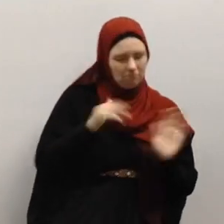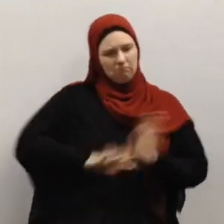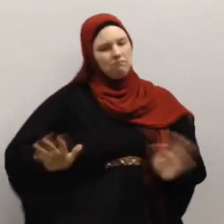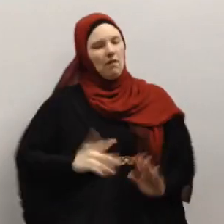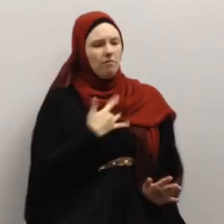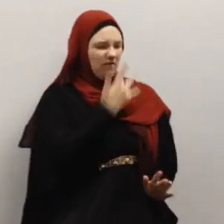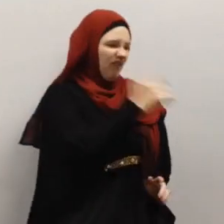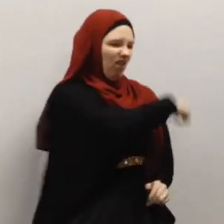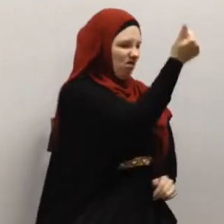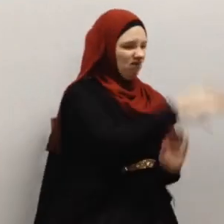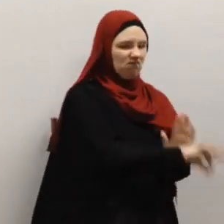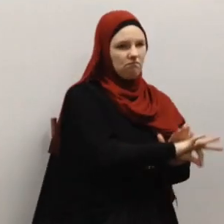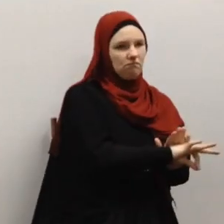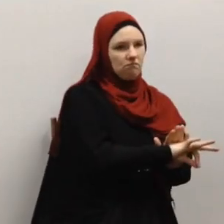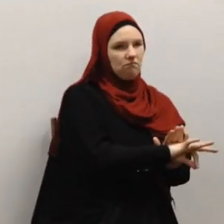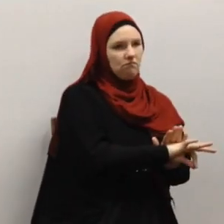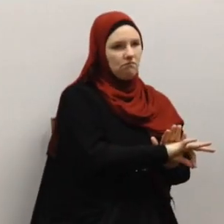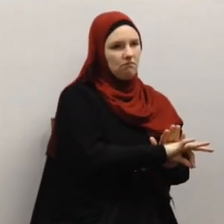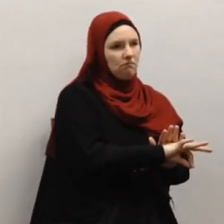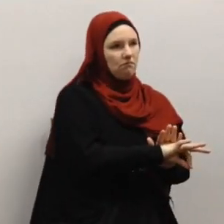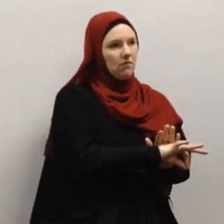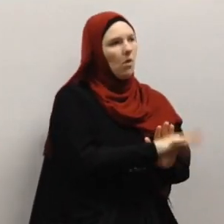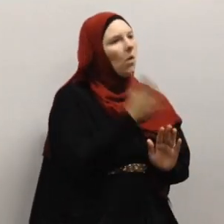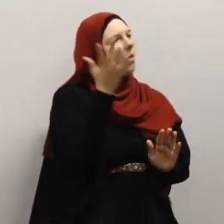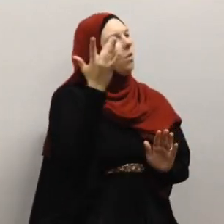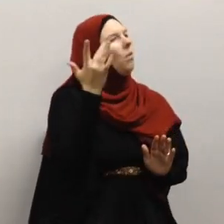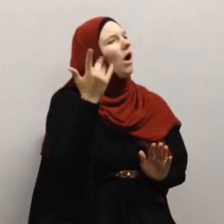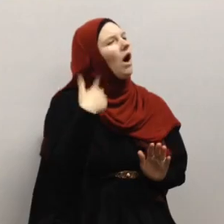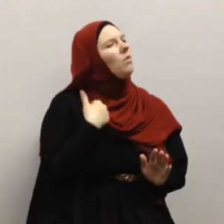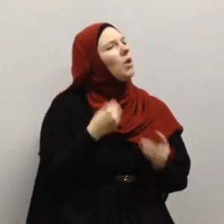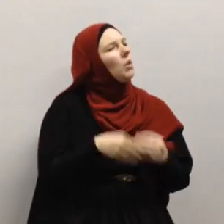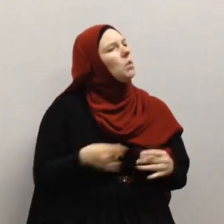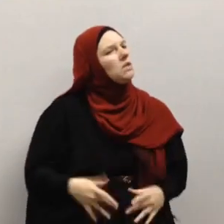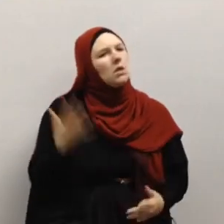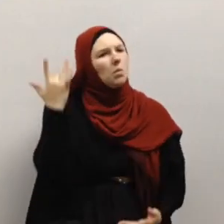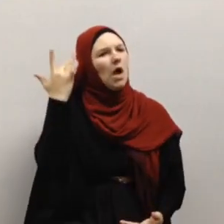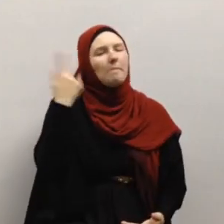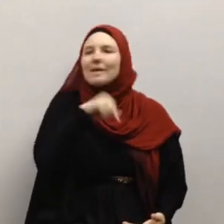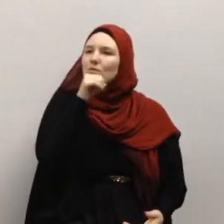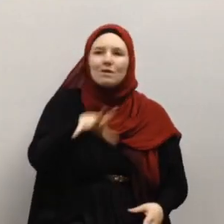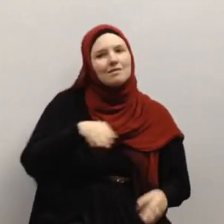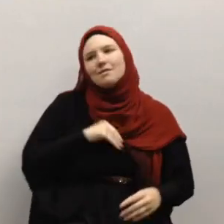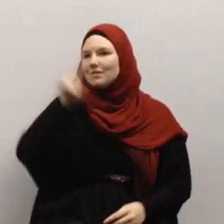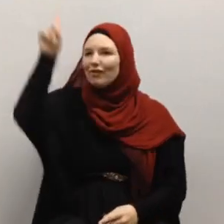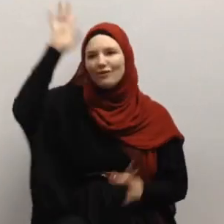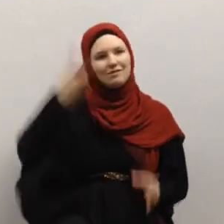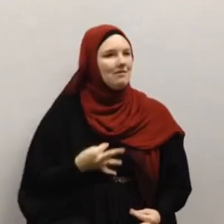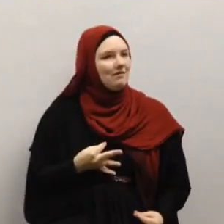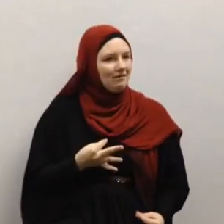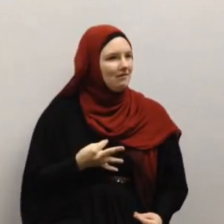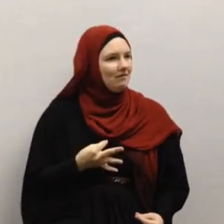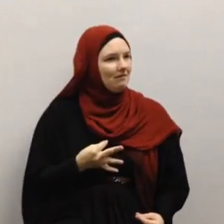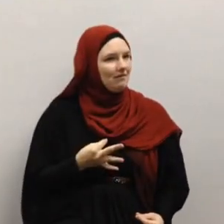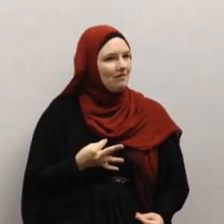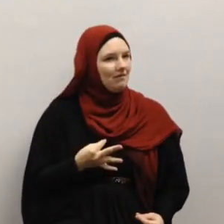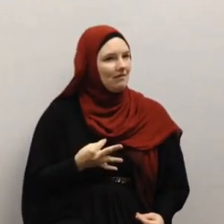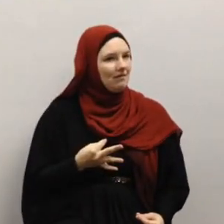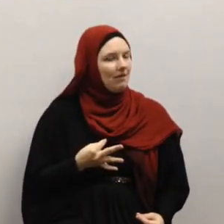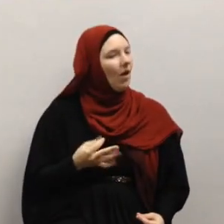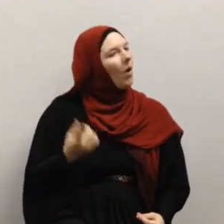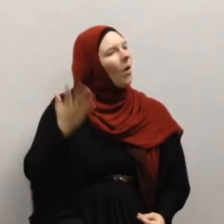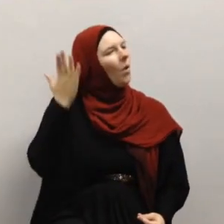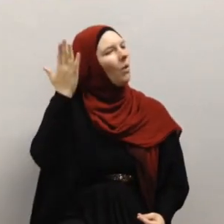we losing? Because we are not accepting Allah's judgment. Why are we losing? Because we